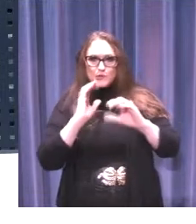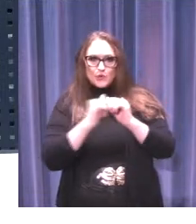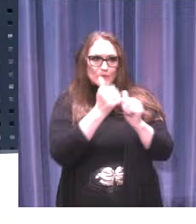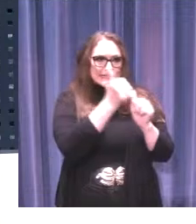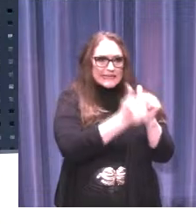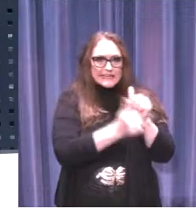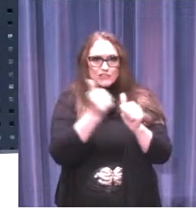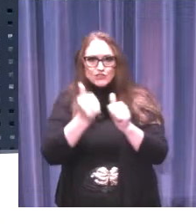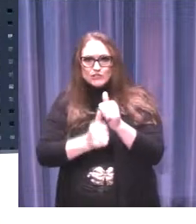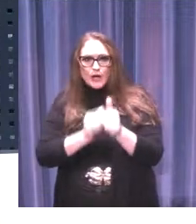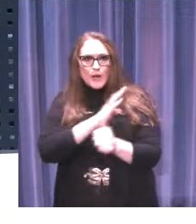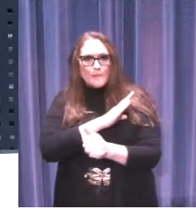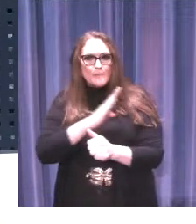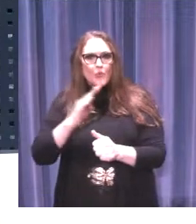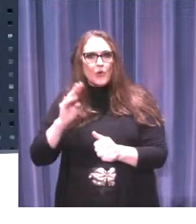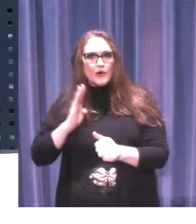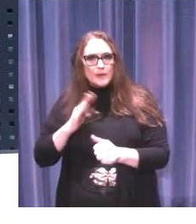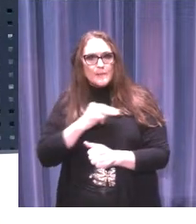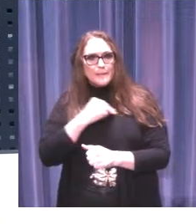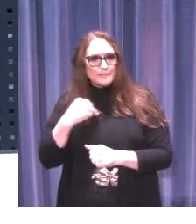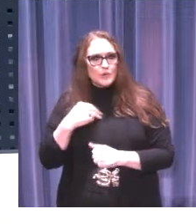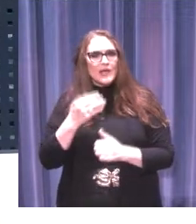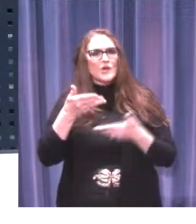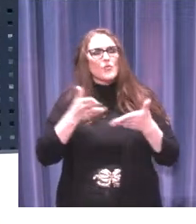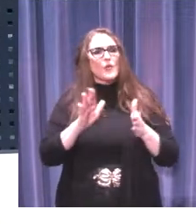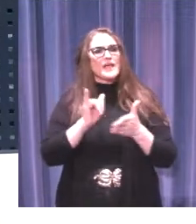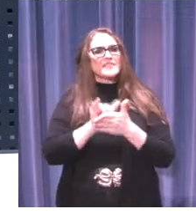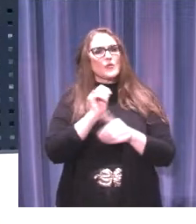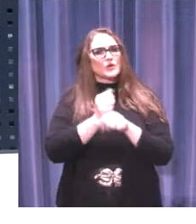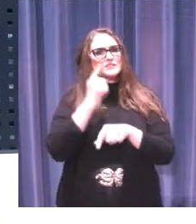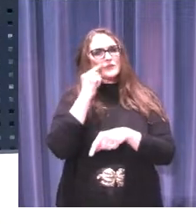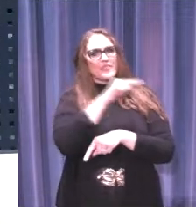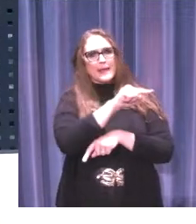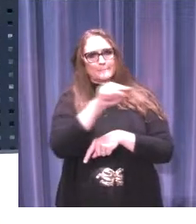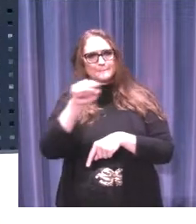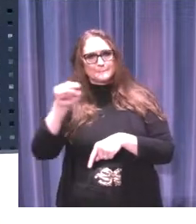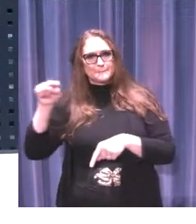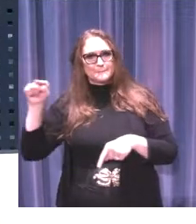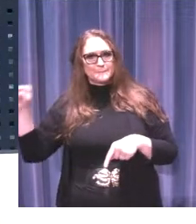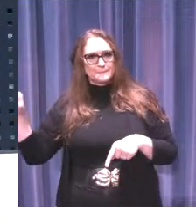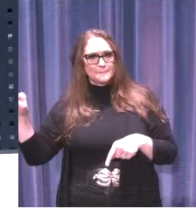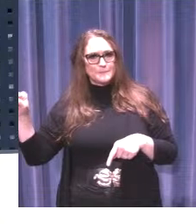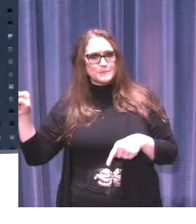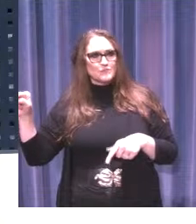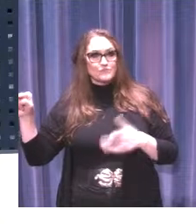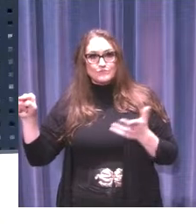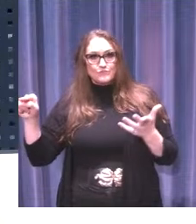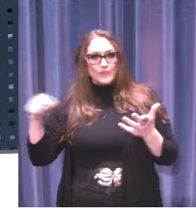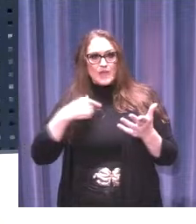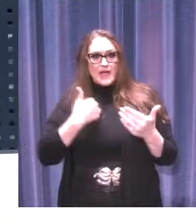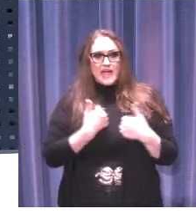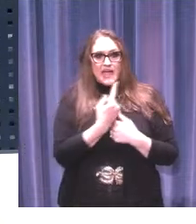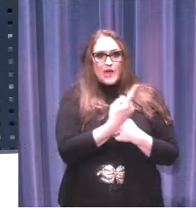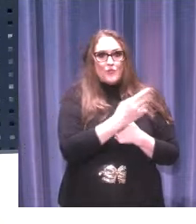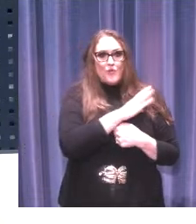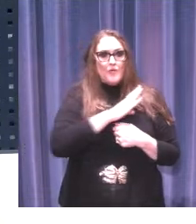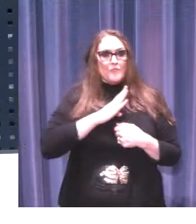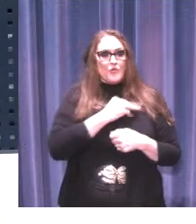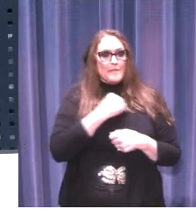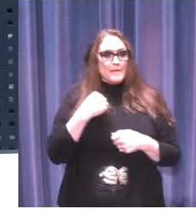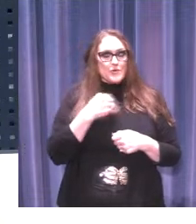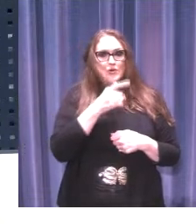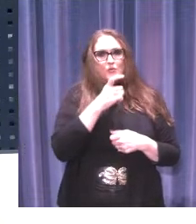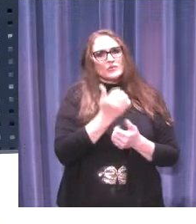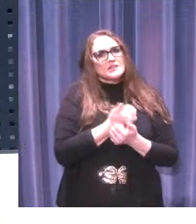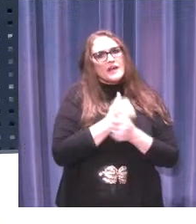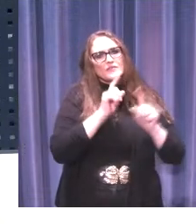each board member in a way that works for them. I mean, I had one board member that